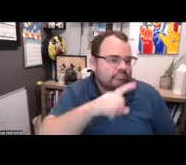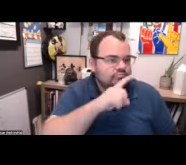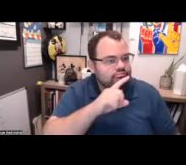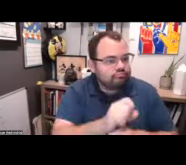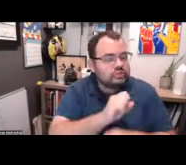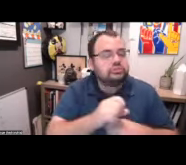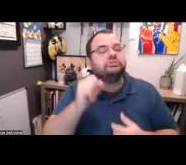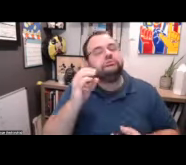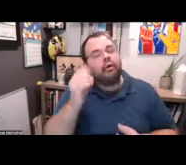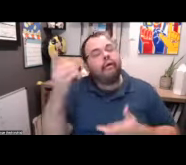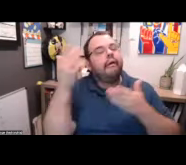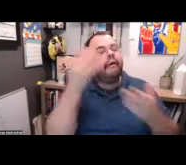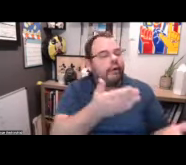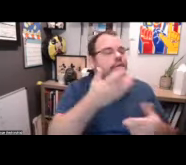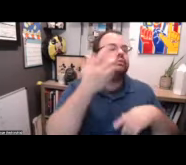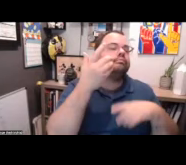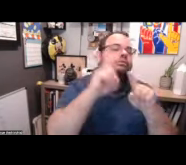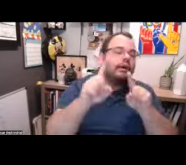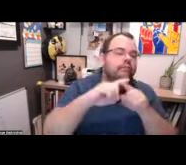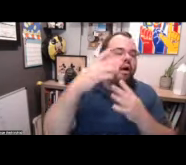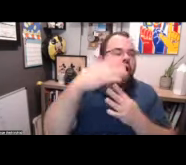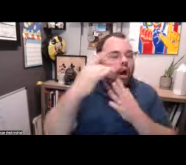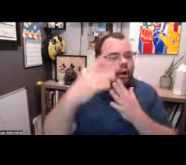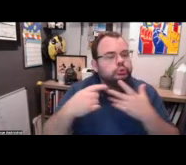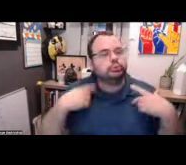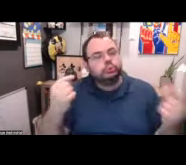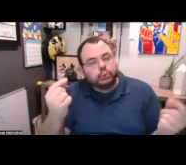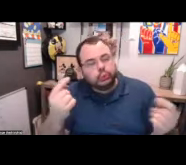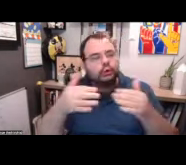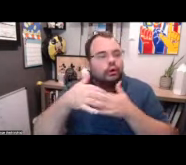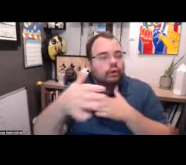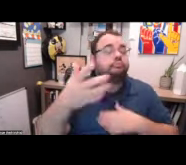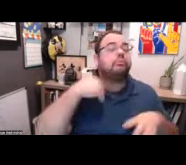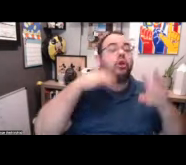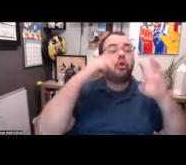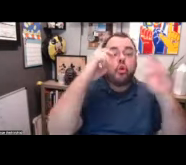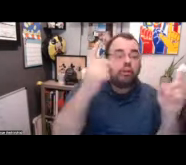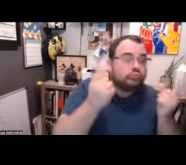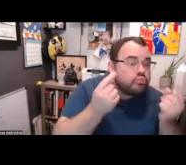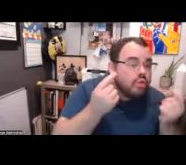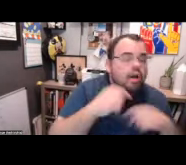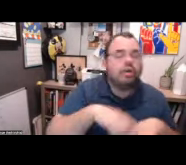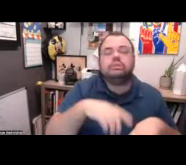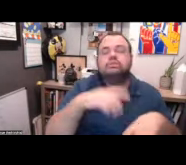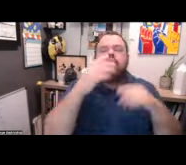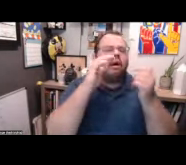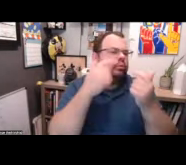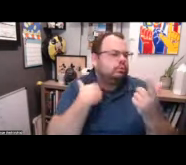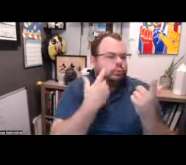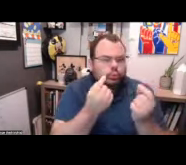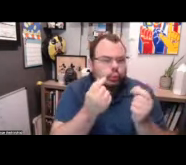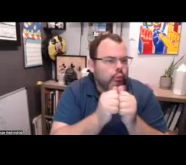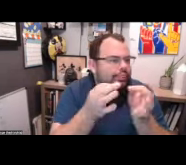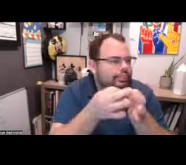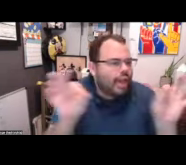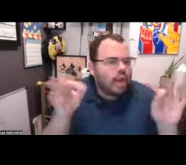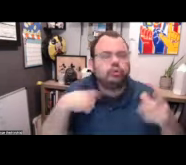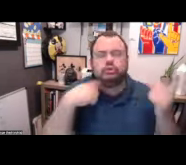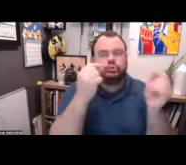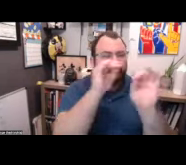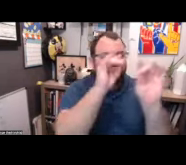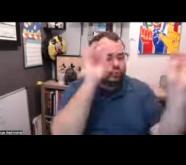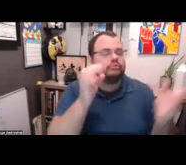audiogram. So they did find out that I officially, with tests and all, I was deaf. So they saw all the choices of